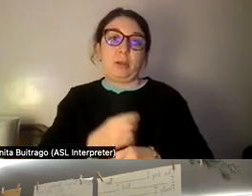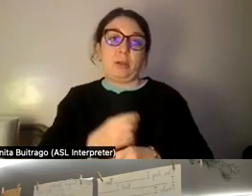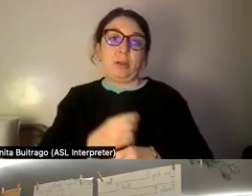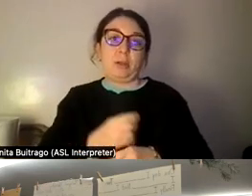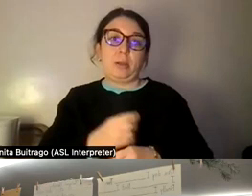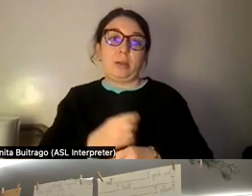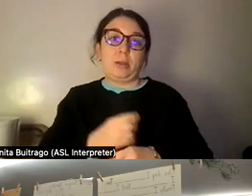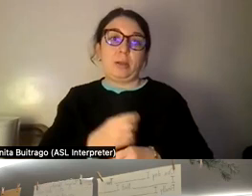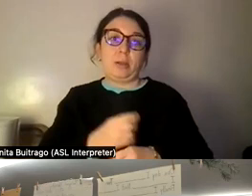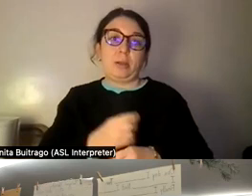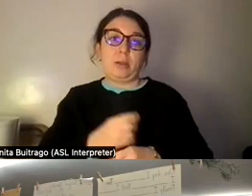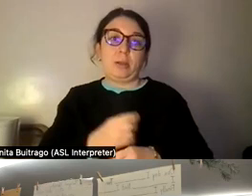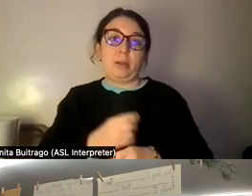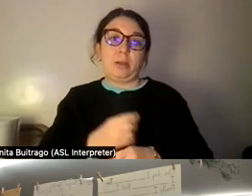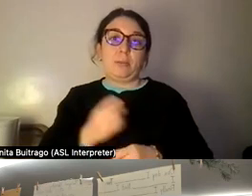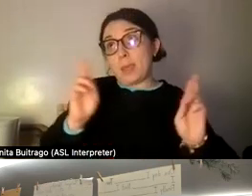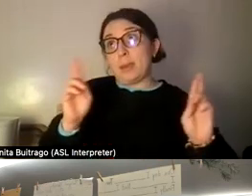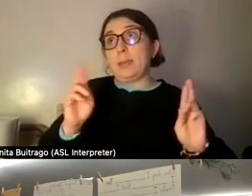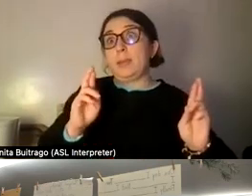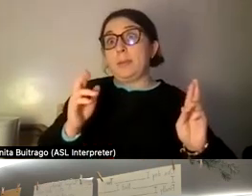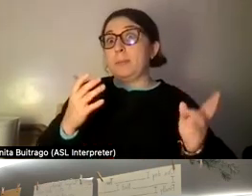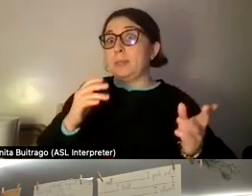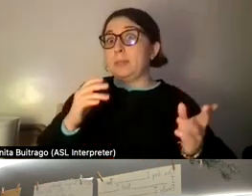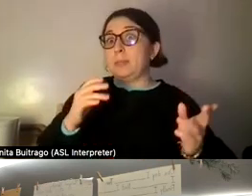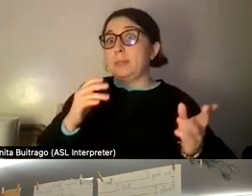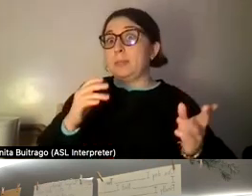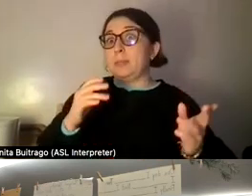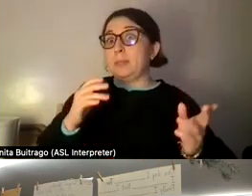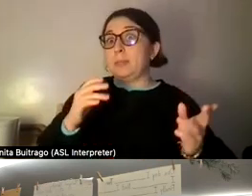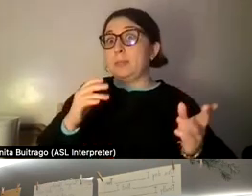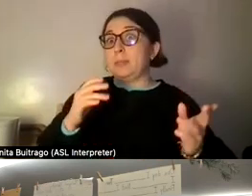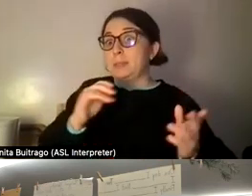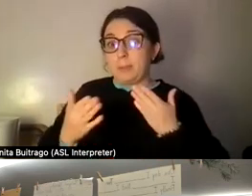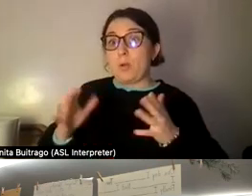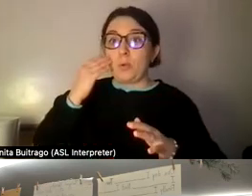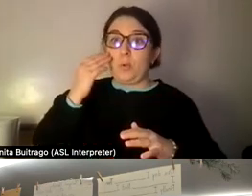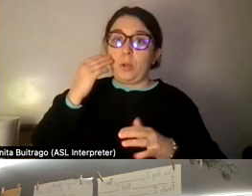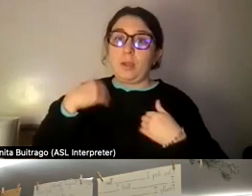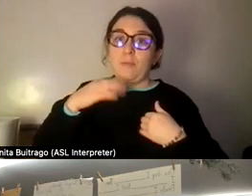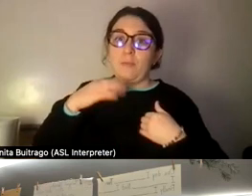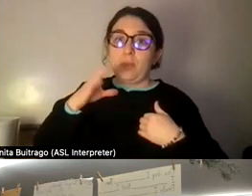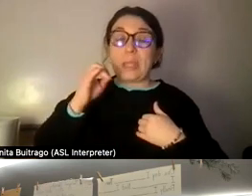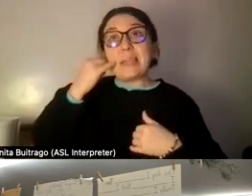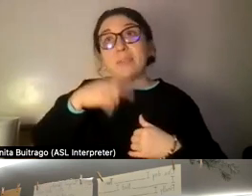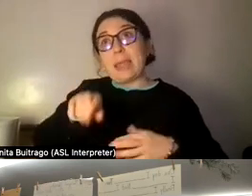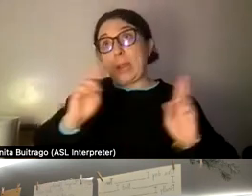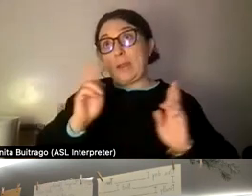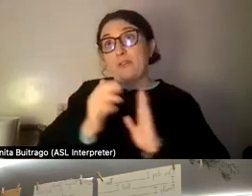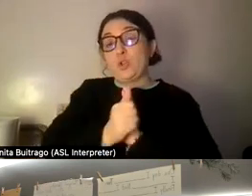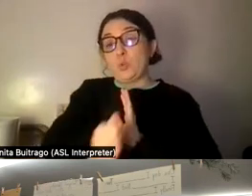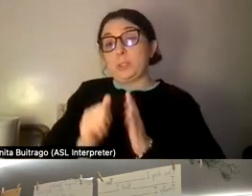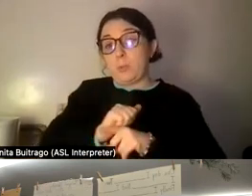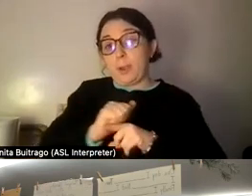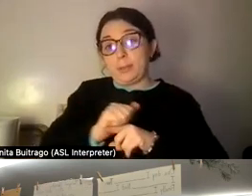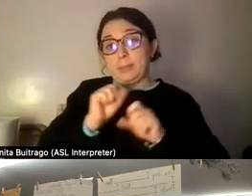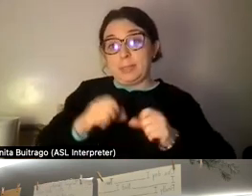at first grade who have already kind of broken the code a little bit. And so if they're ready for some fluency practice, we definitely